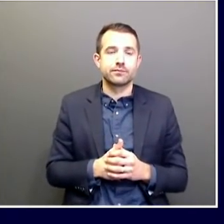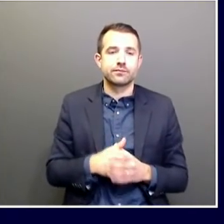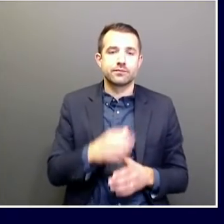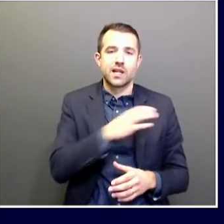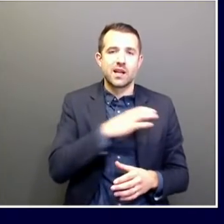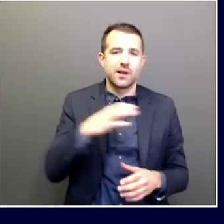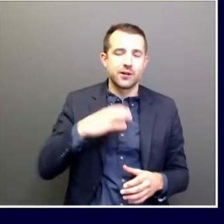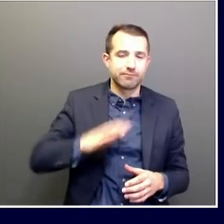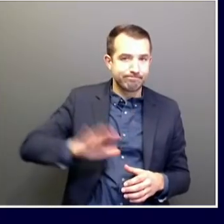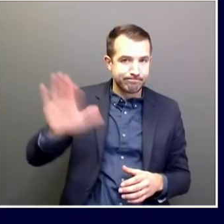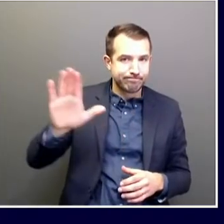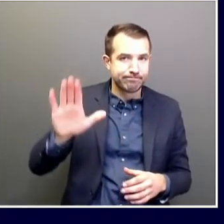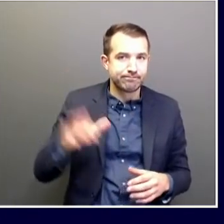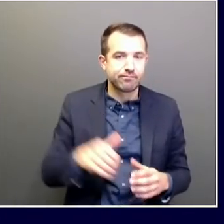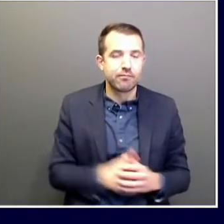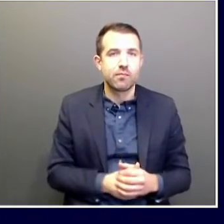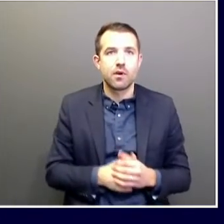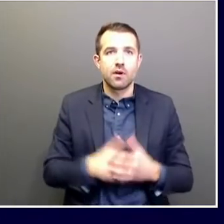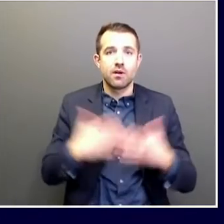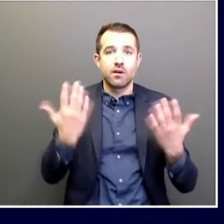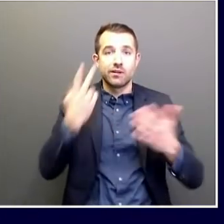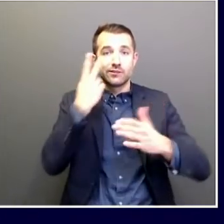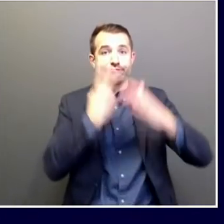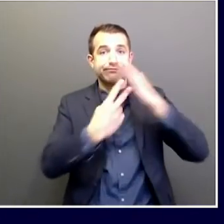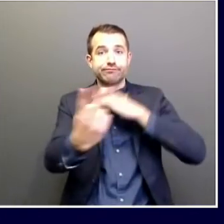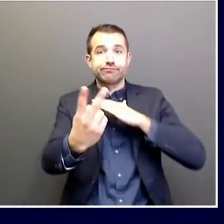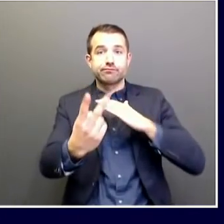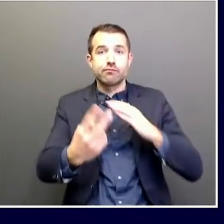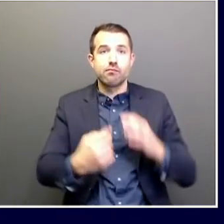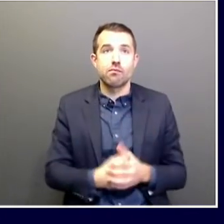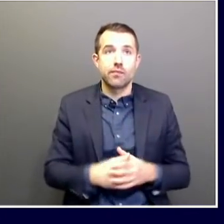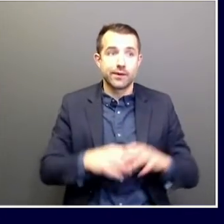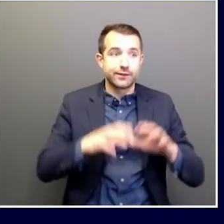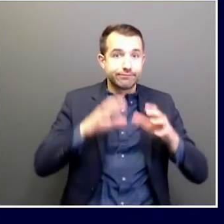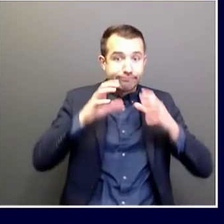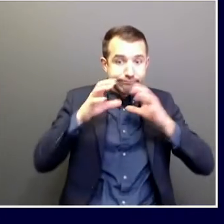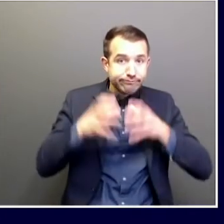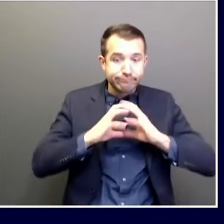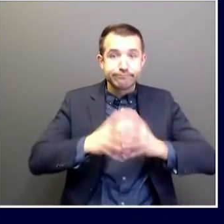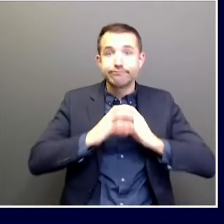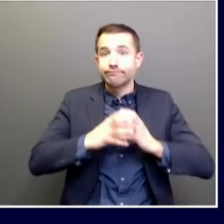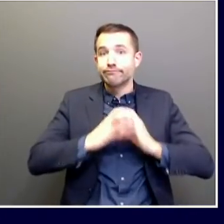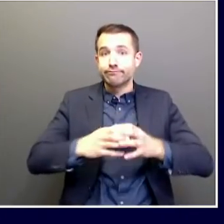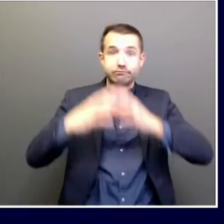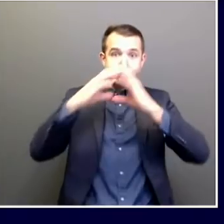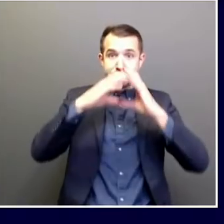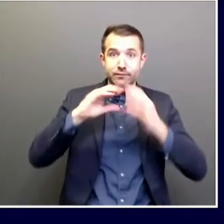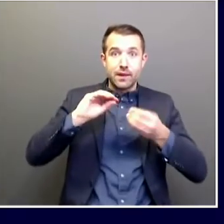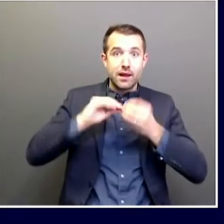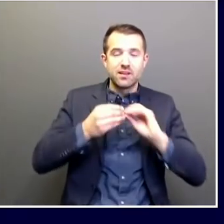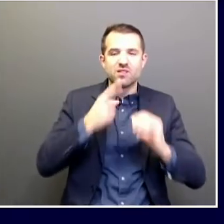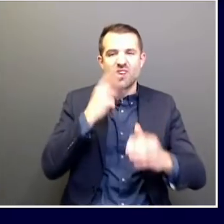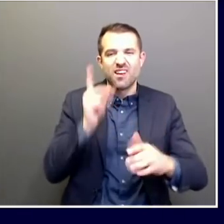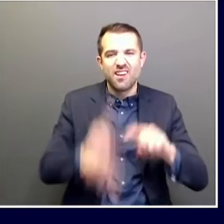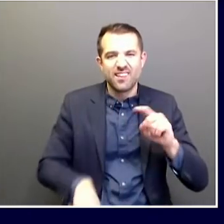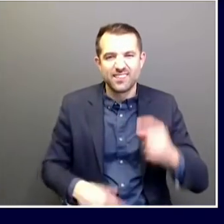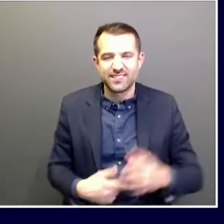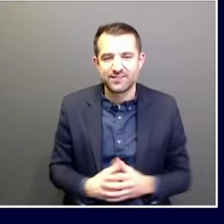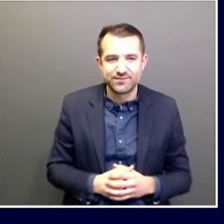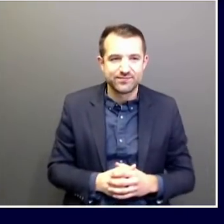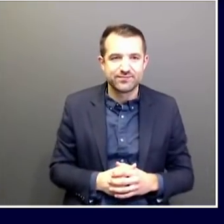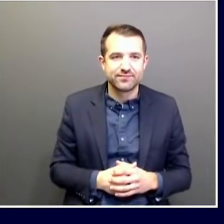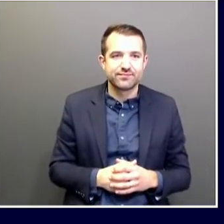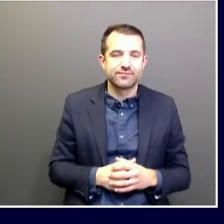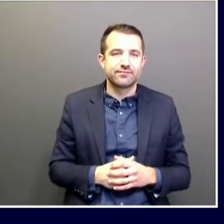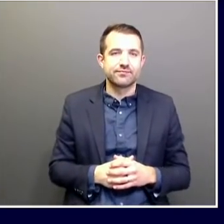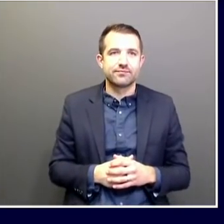don't know. I think we can't predict what the surge or Delta variant looks like in the future. But I do think, and this is related to the question